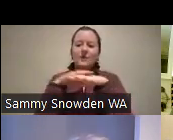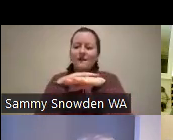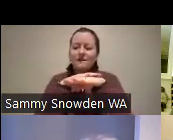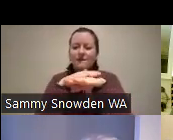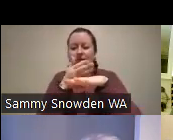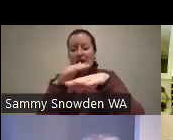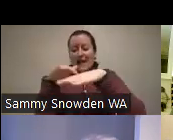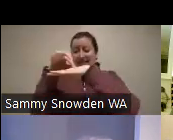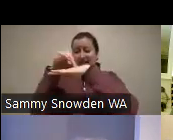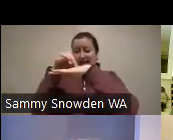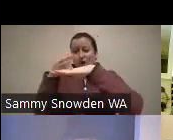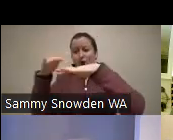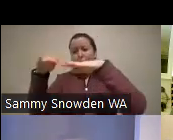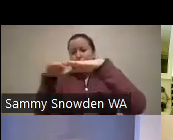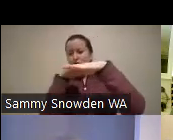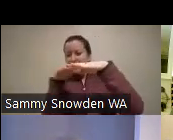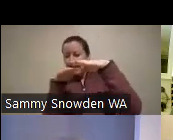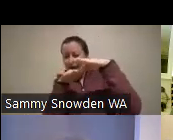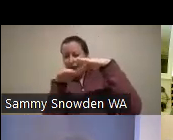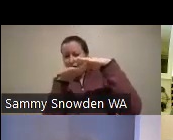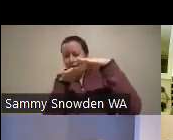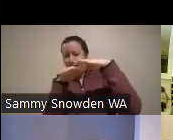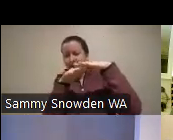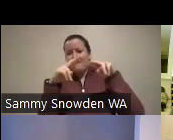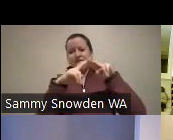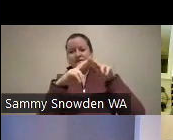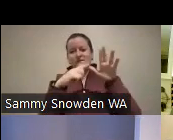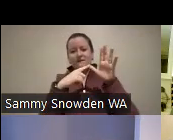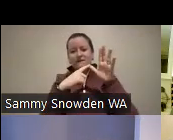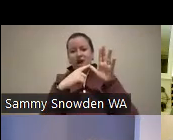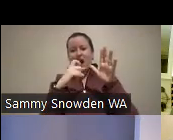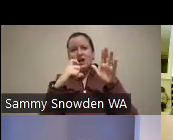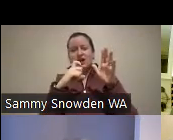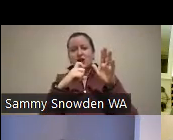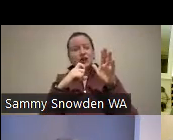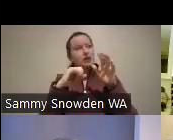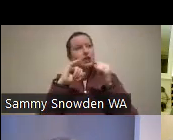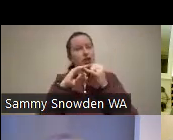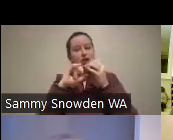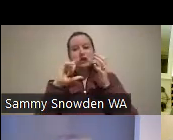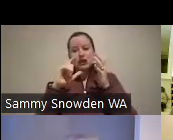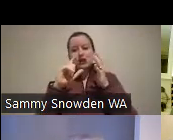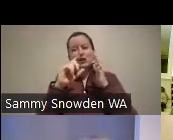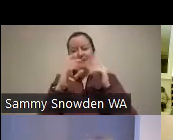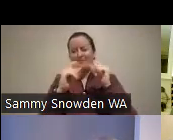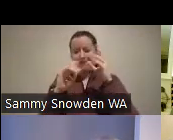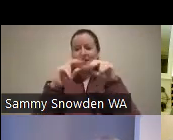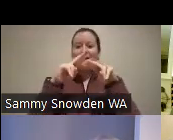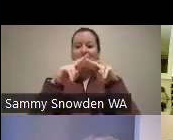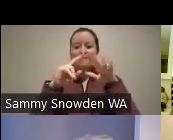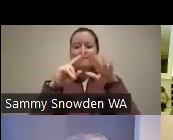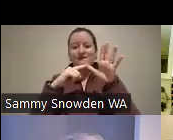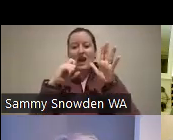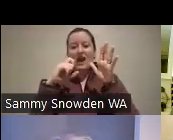muscles. That's where you would kind of use your gua sha tool or your roller, like I've pictured above there.